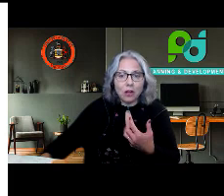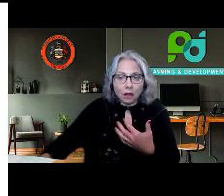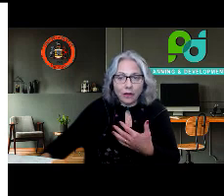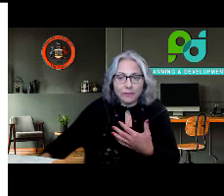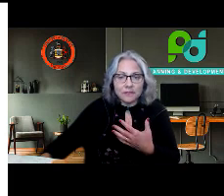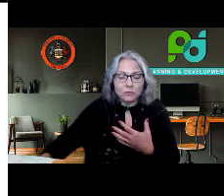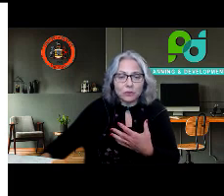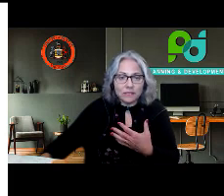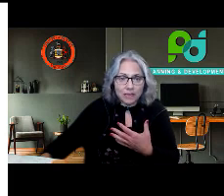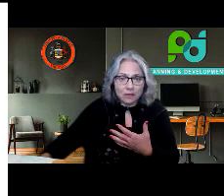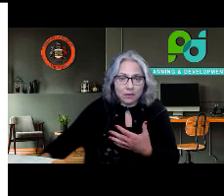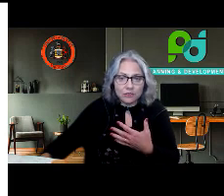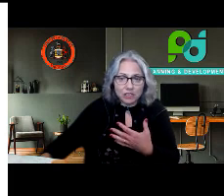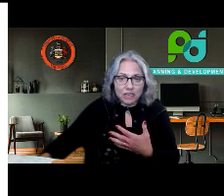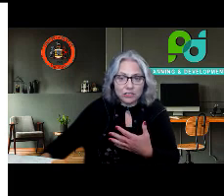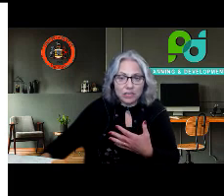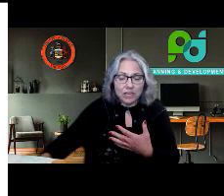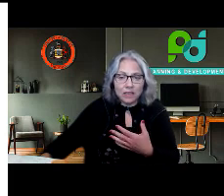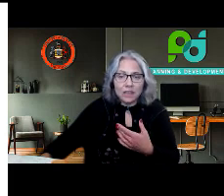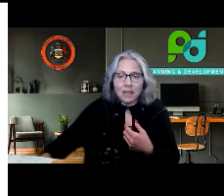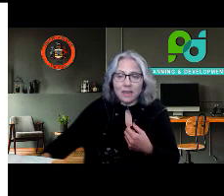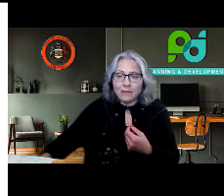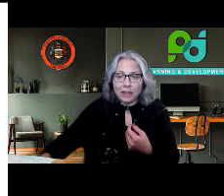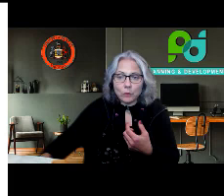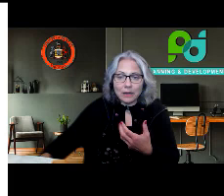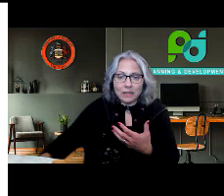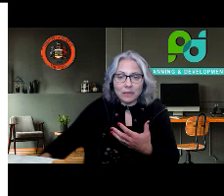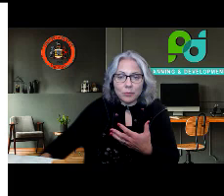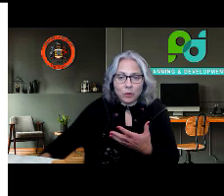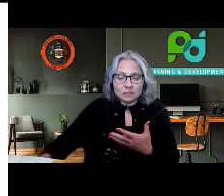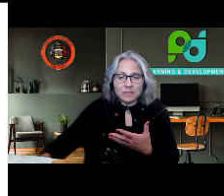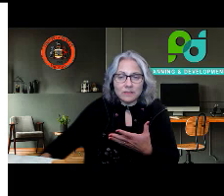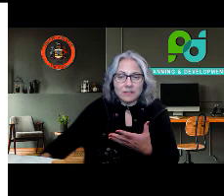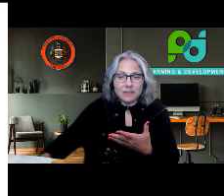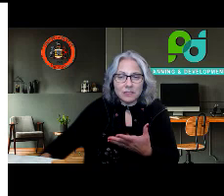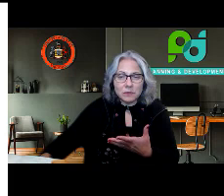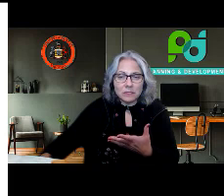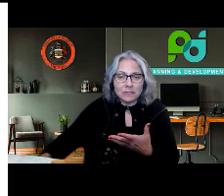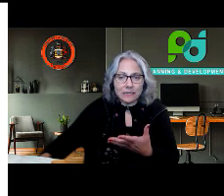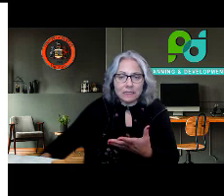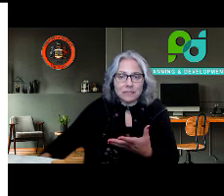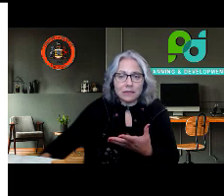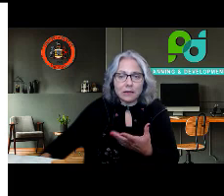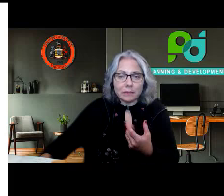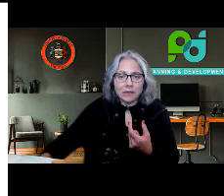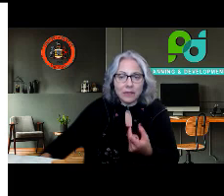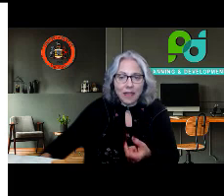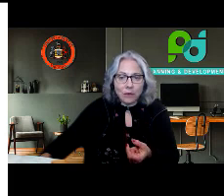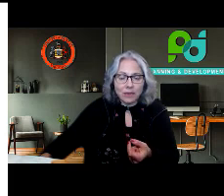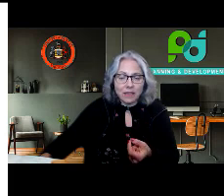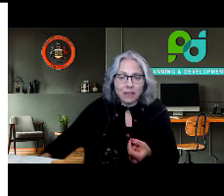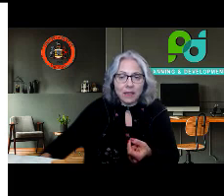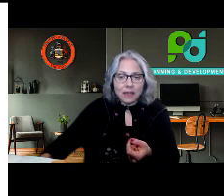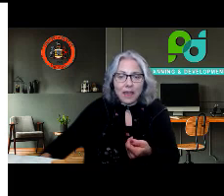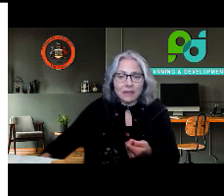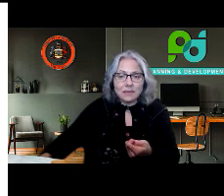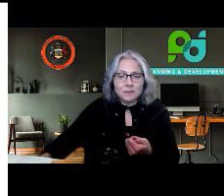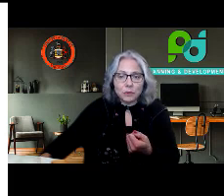demand for office and retail are changing, and evaluating the importance of industrial land in the